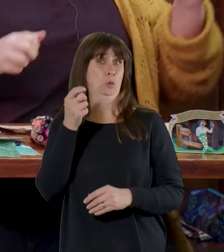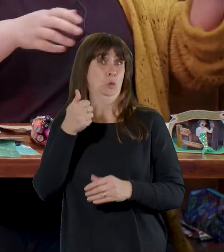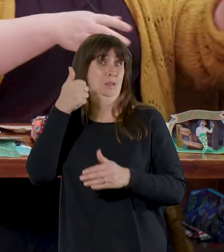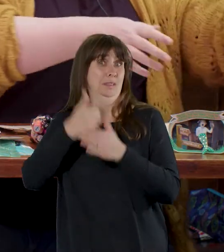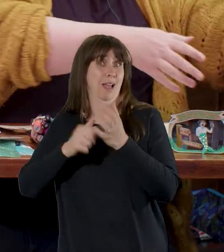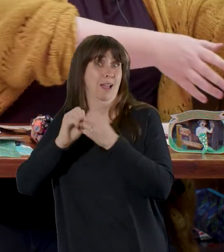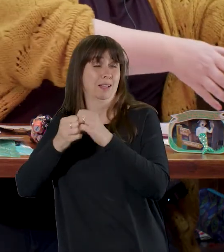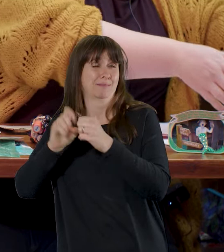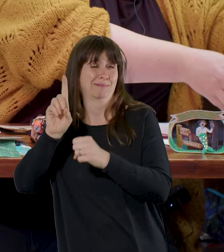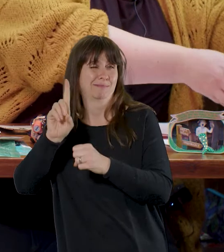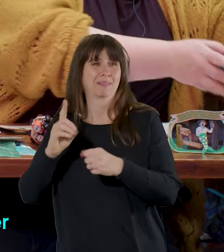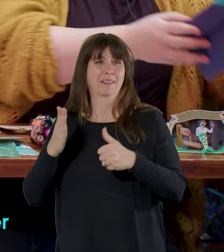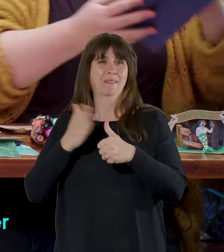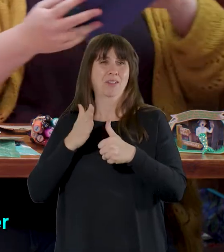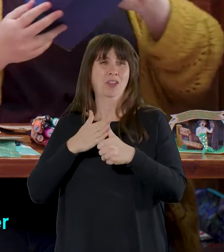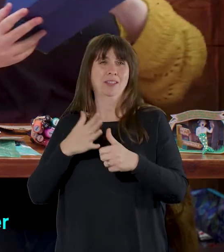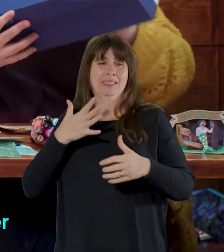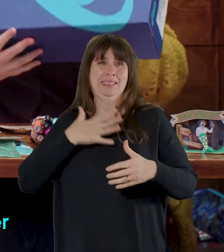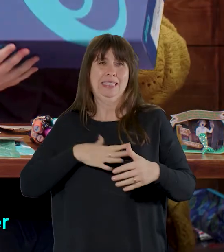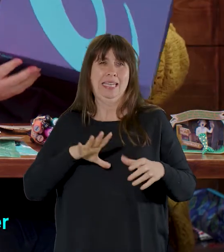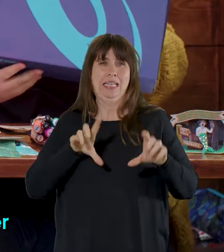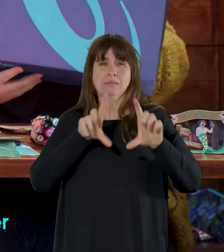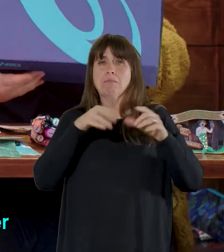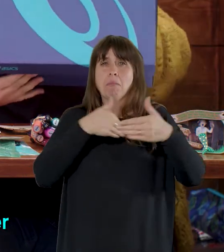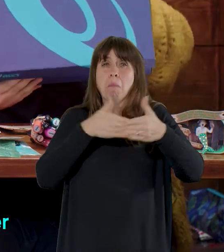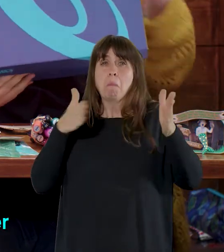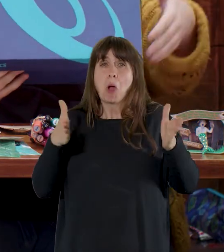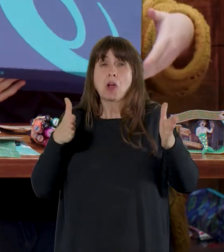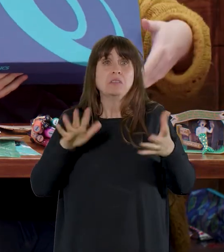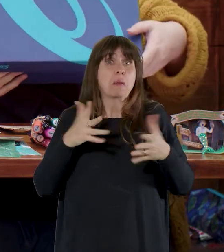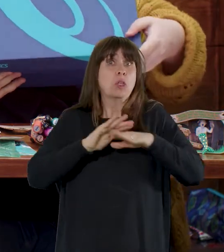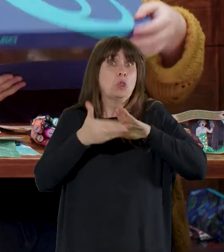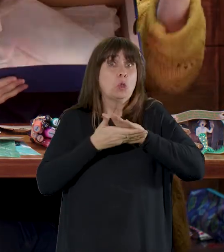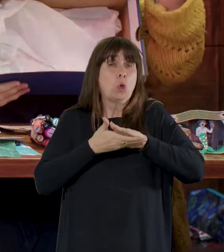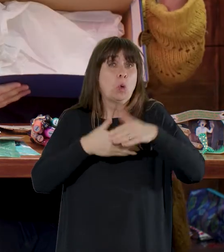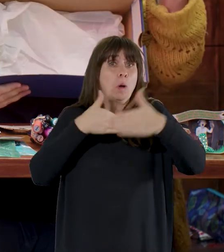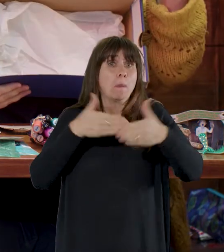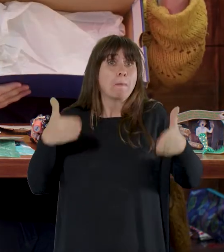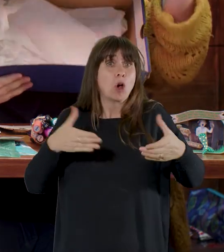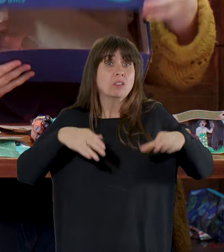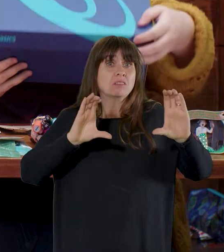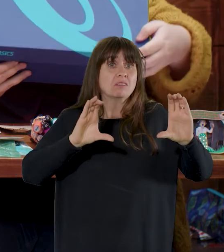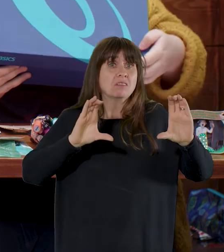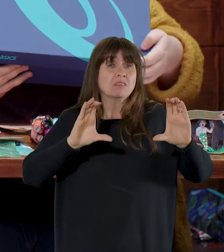Cyn I ni ddechrau, mae angen rhyw fath o cynhwysydd arnoch chi, enghraifft bocs gydiau.